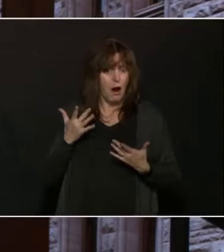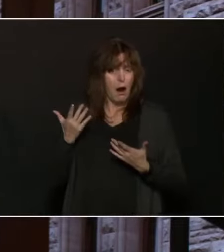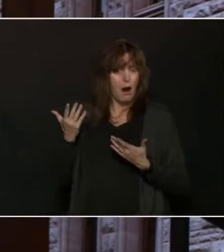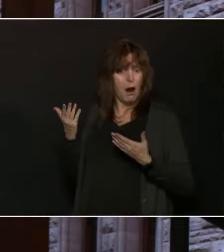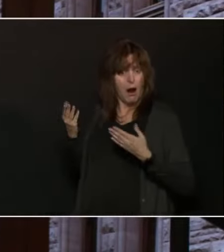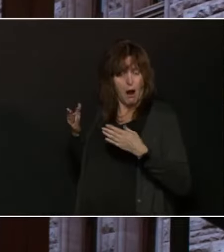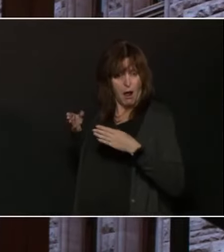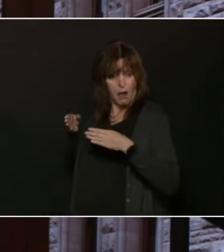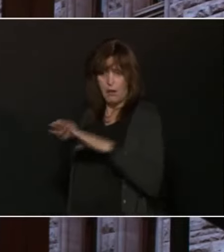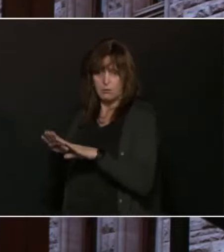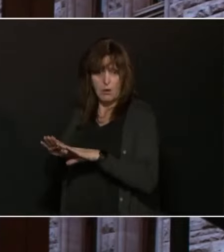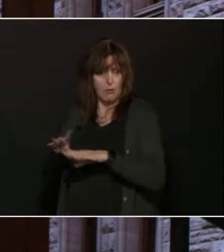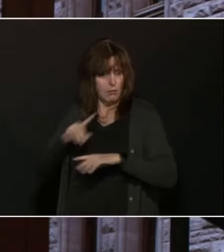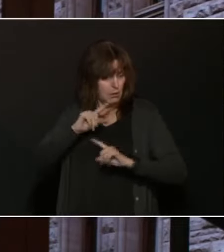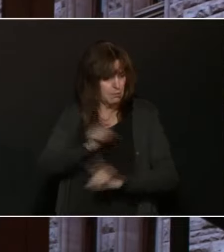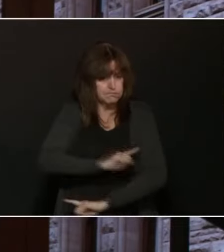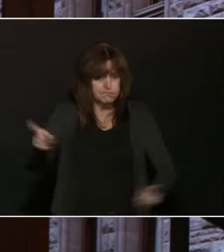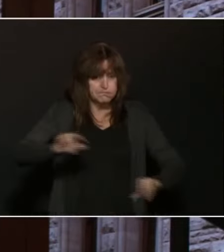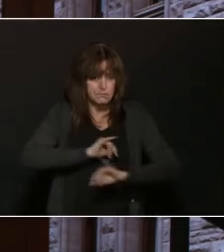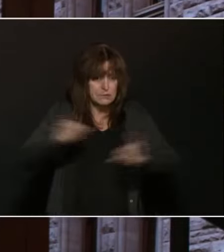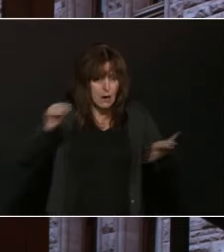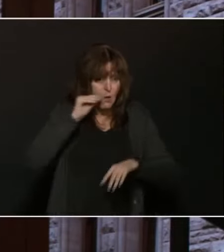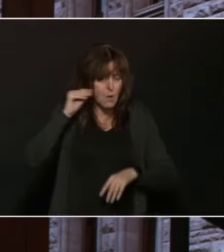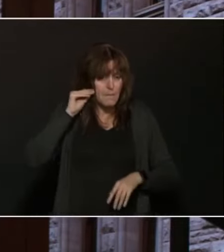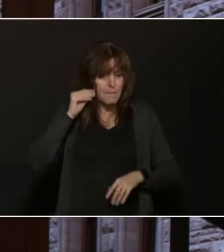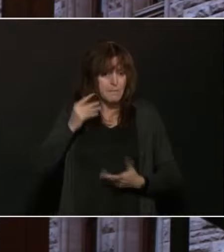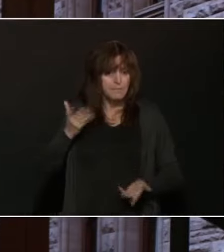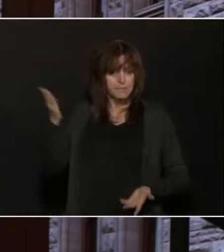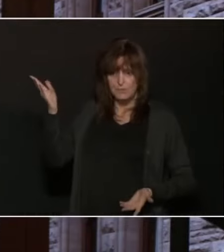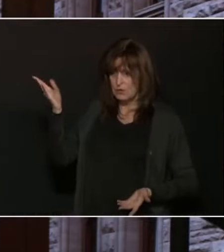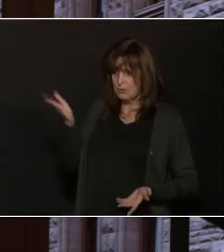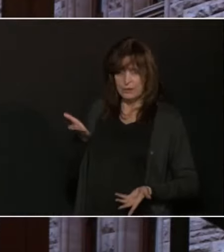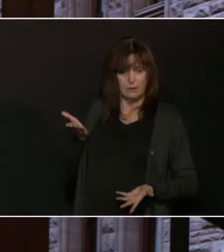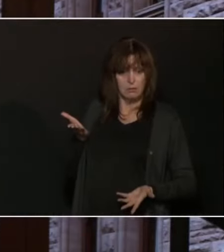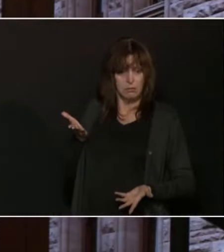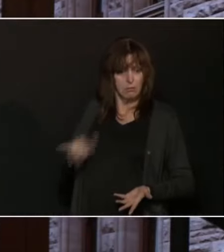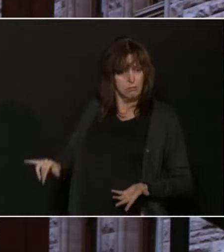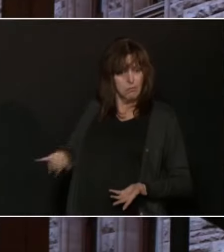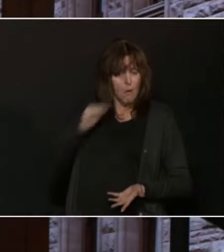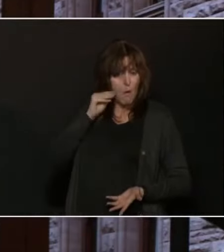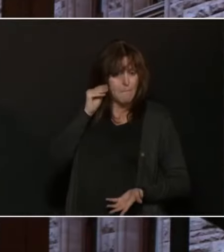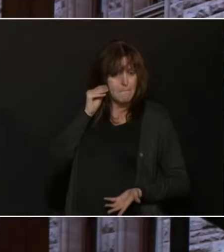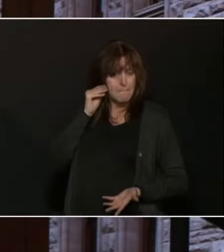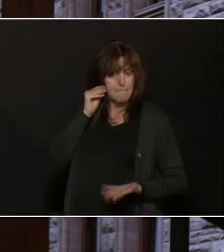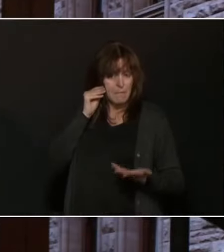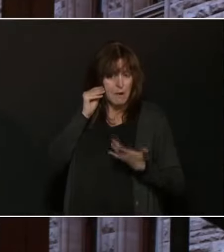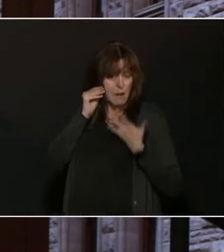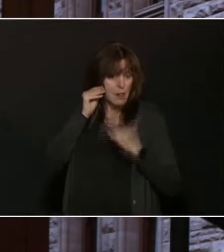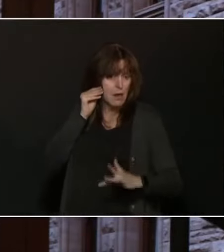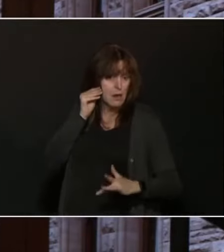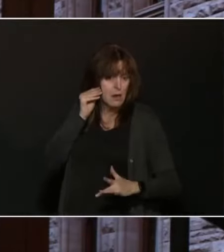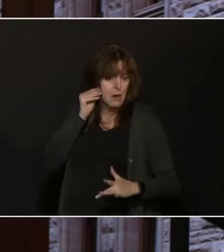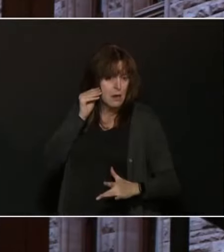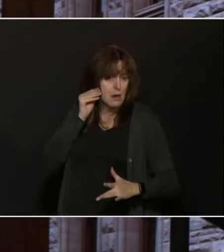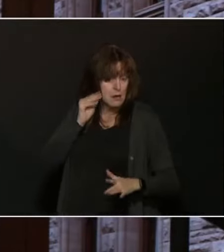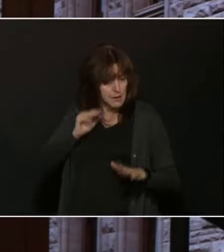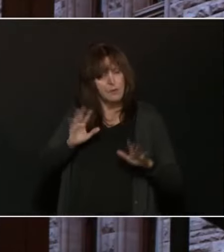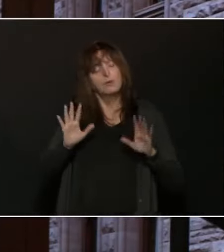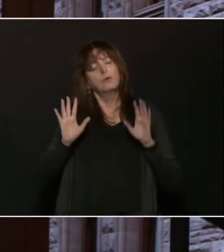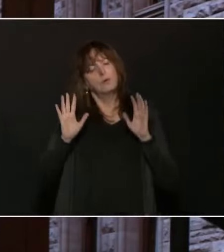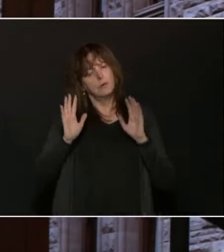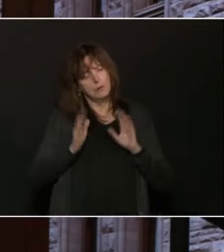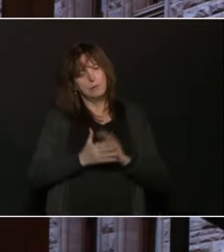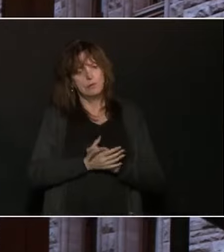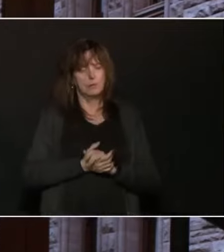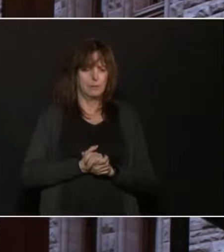has kept it down at the same time when the UK variant in particular, the one we've located and isolated, was coming into our communities in that period,